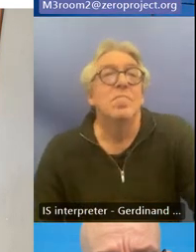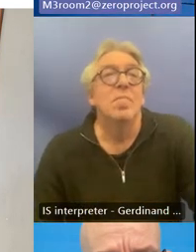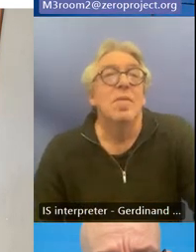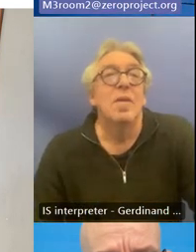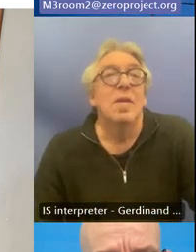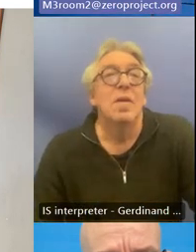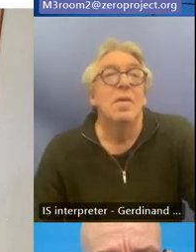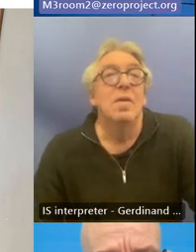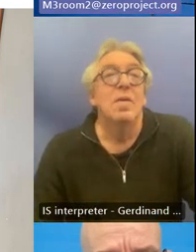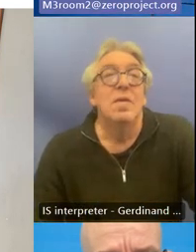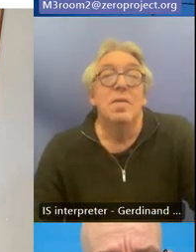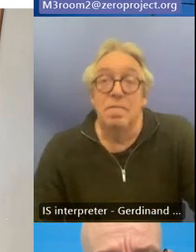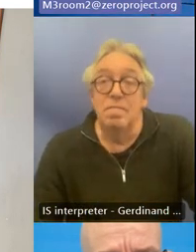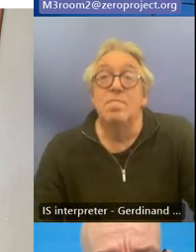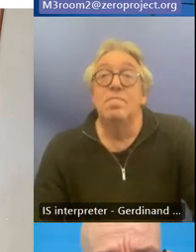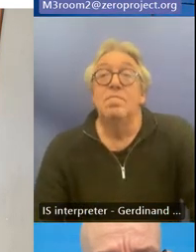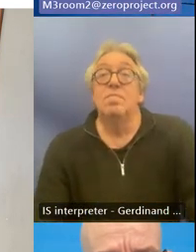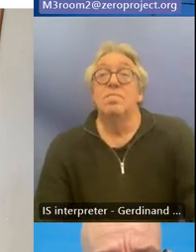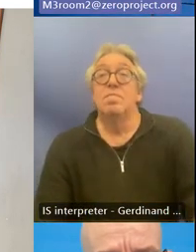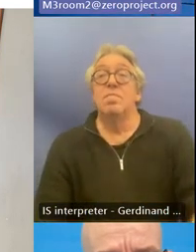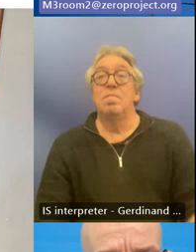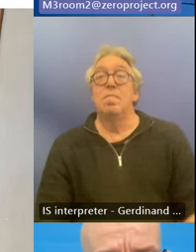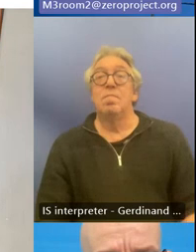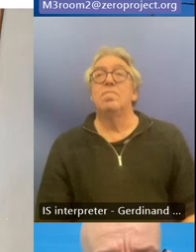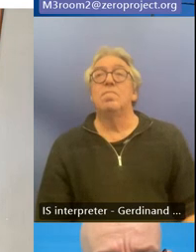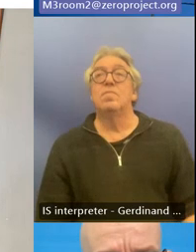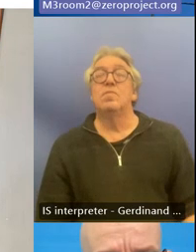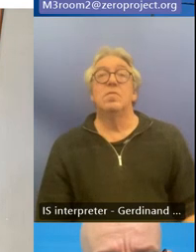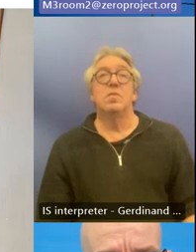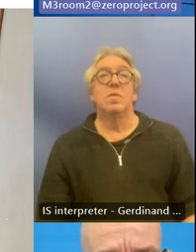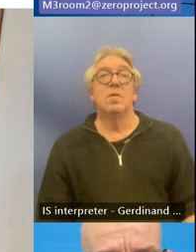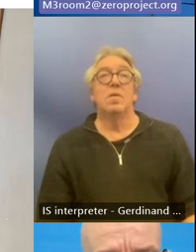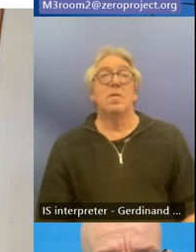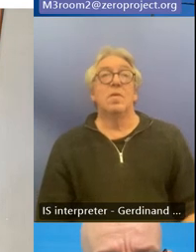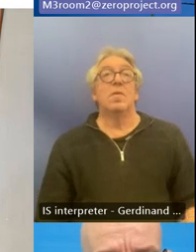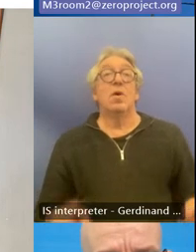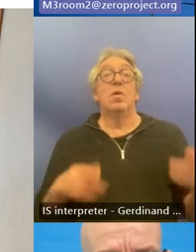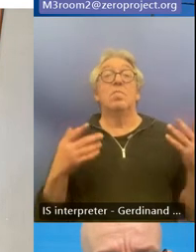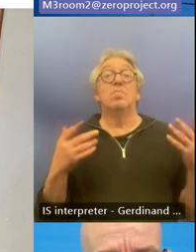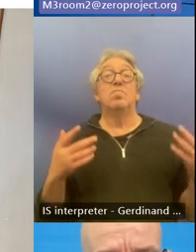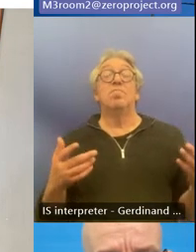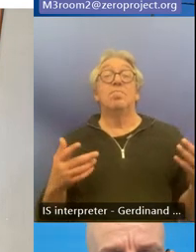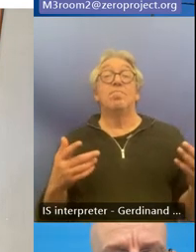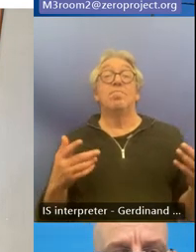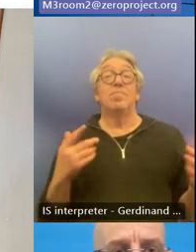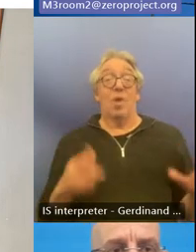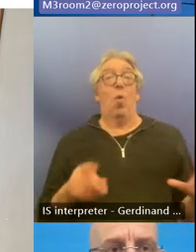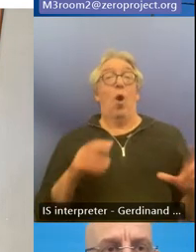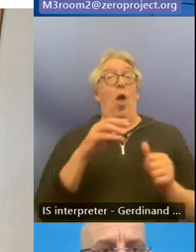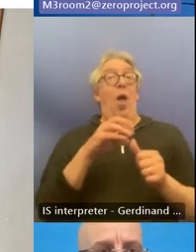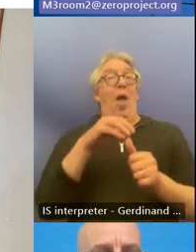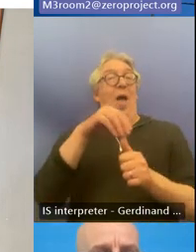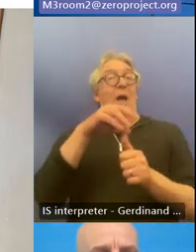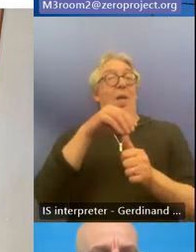And so our achievement for the whole country, of course, is that